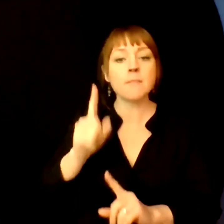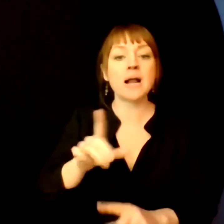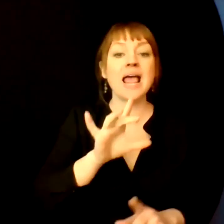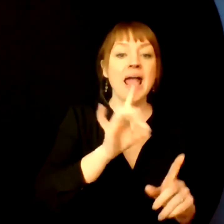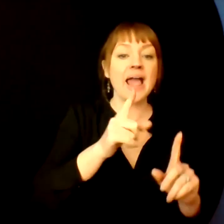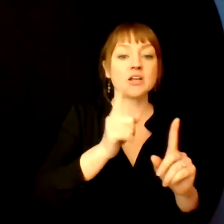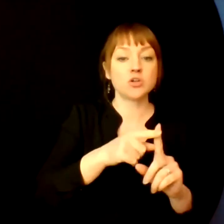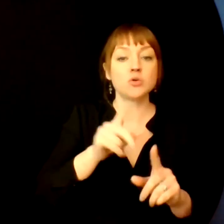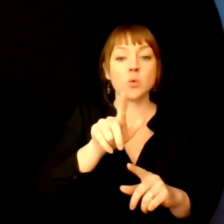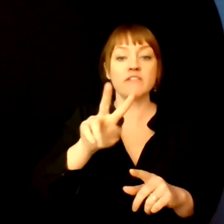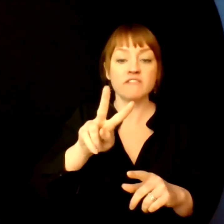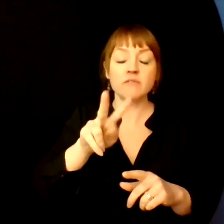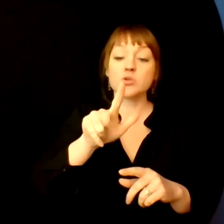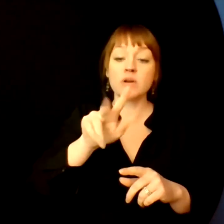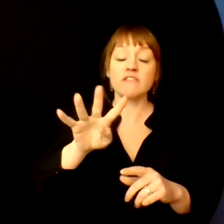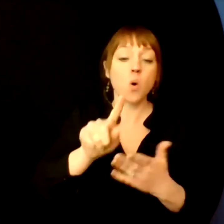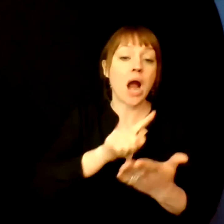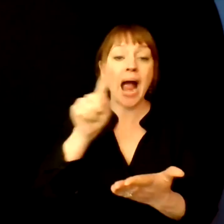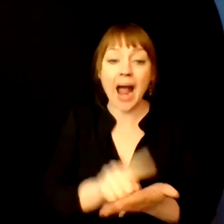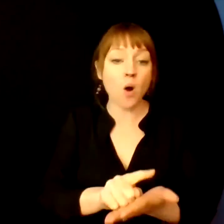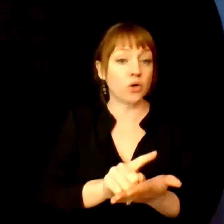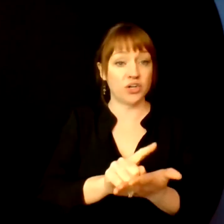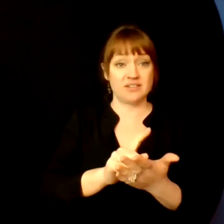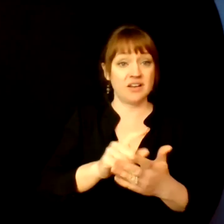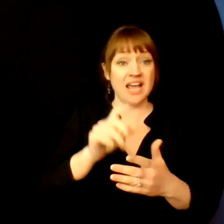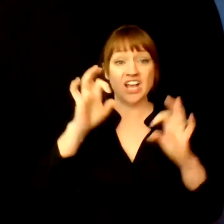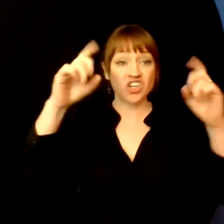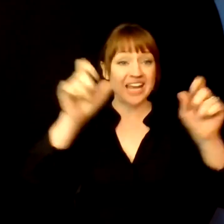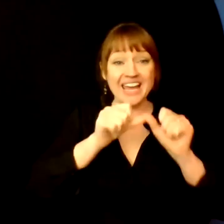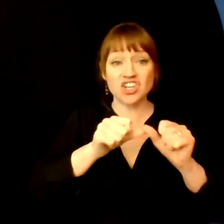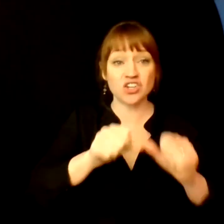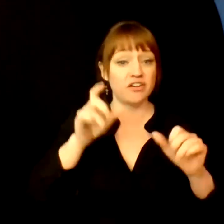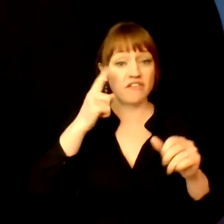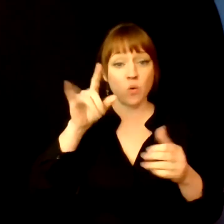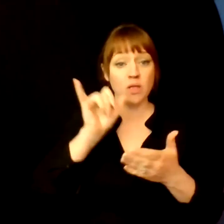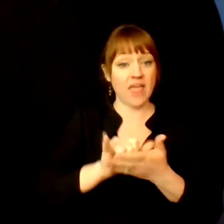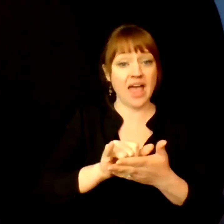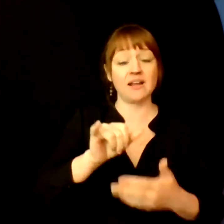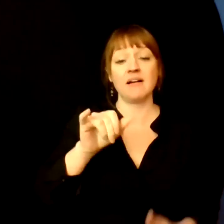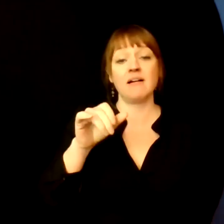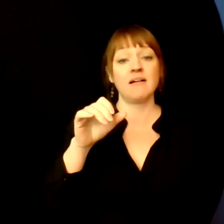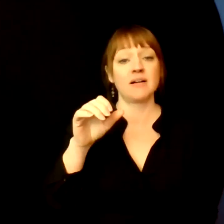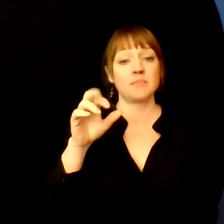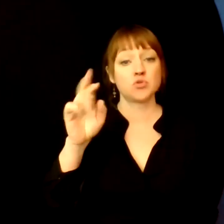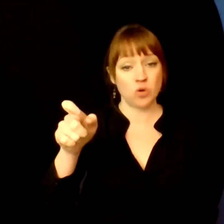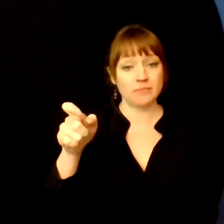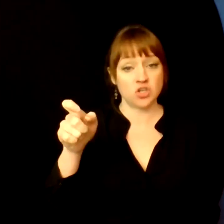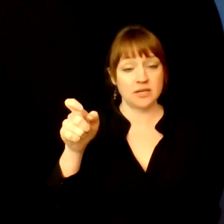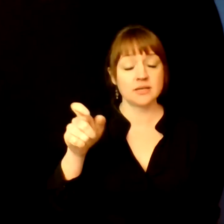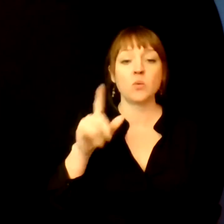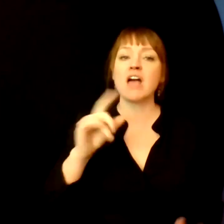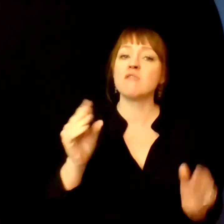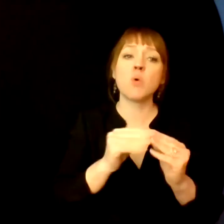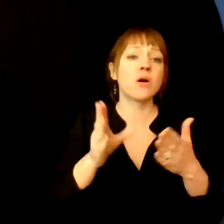continuing education for something like oxycodone prescribing. And so really, if we're going to approach that, it's very, very helpful if we have more flexibility